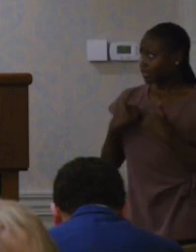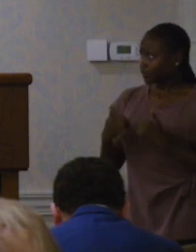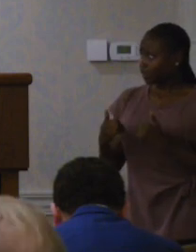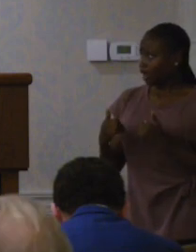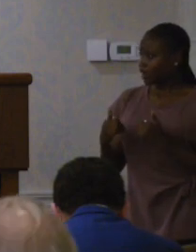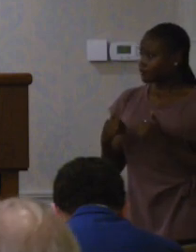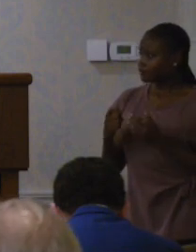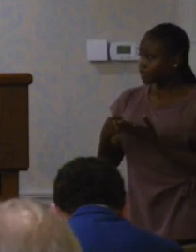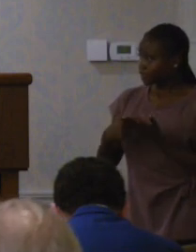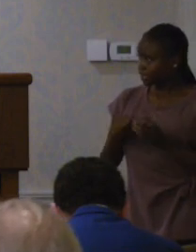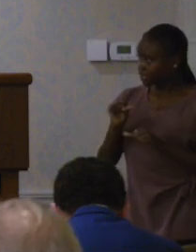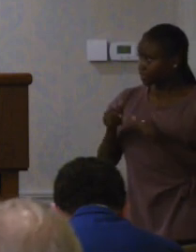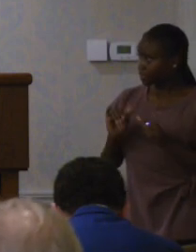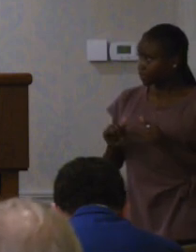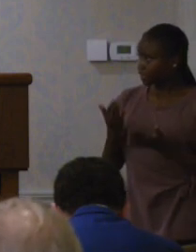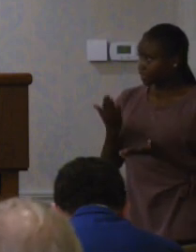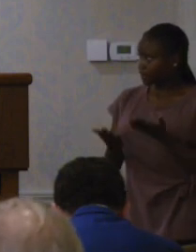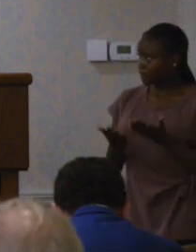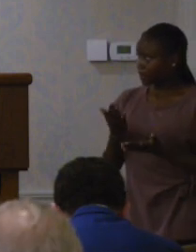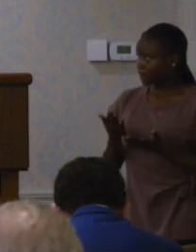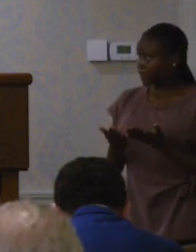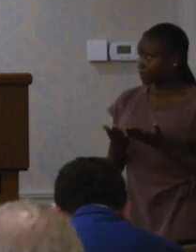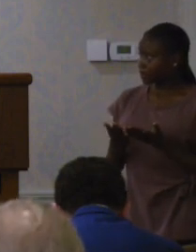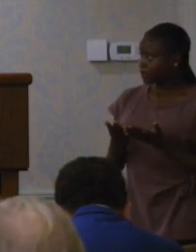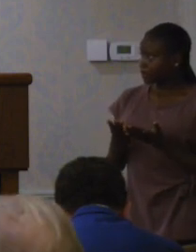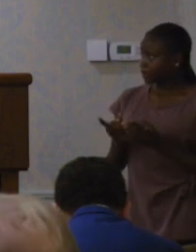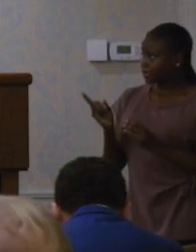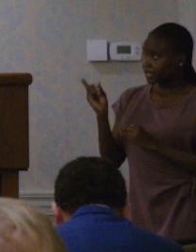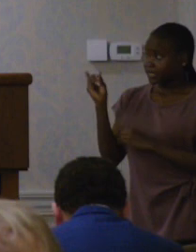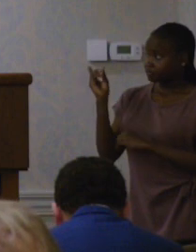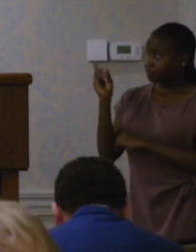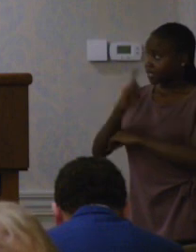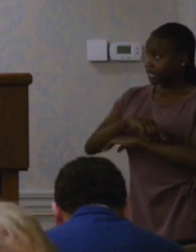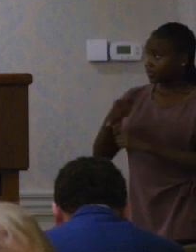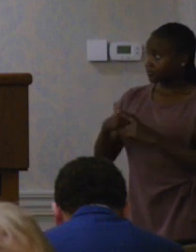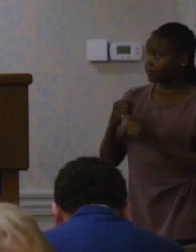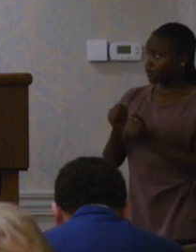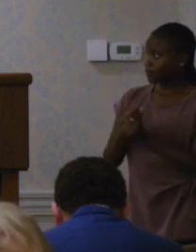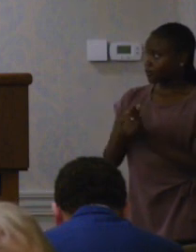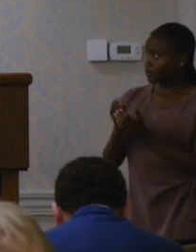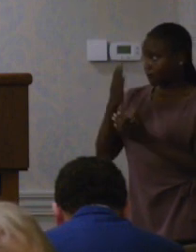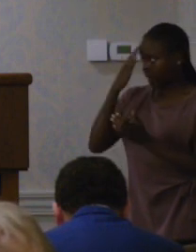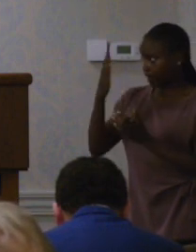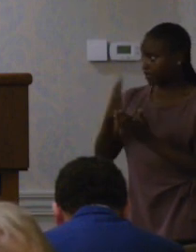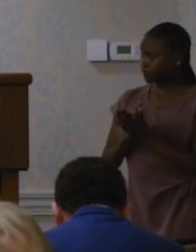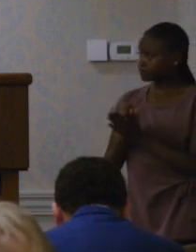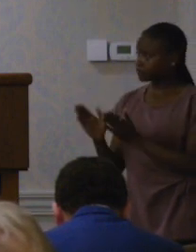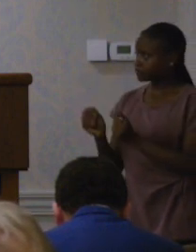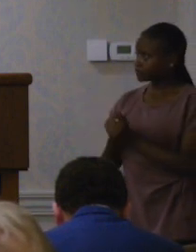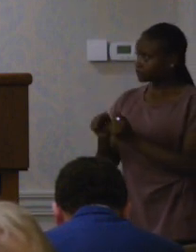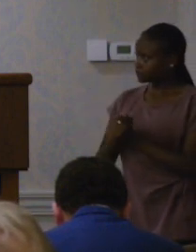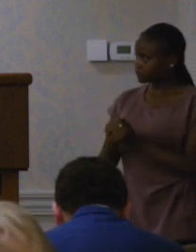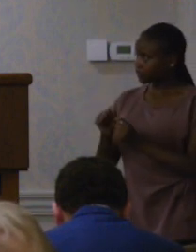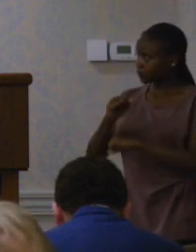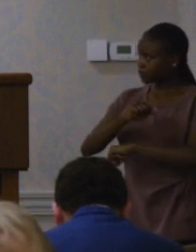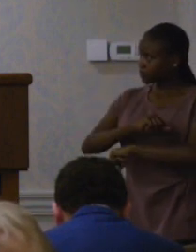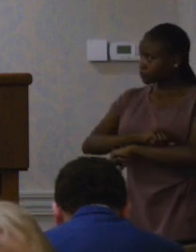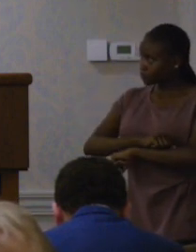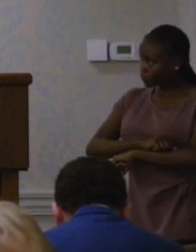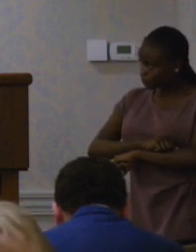discussed about that. Okay, maybe in the daytime from the Monday and Friday, maybe the school will have